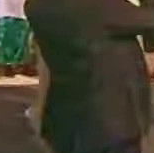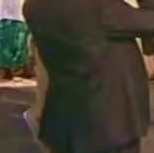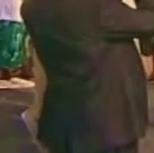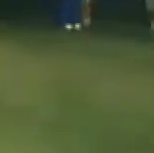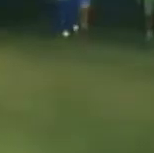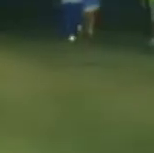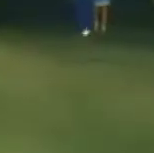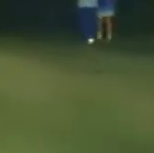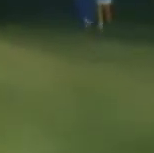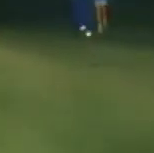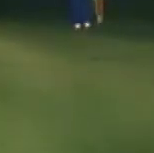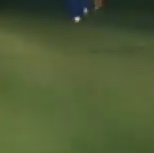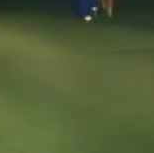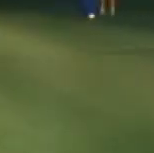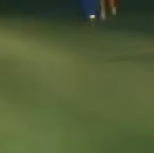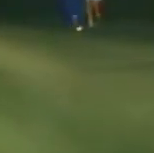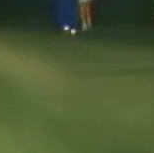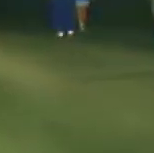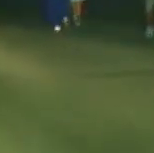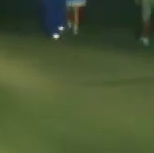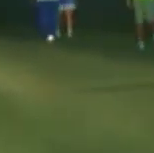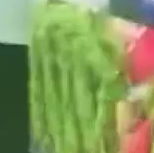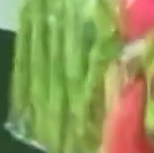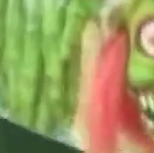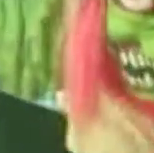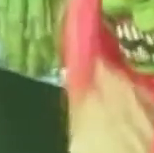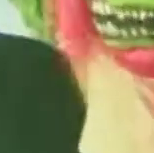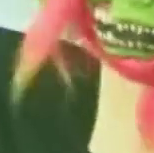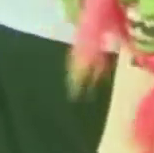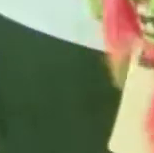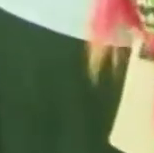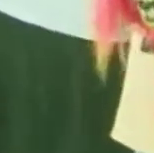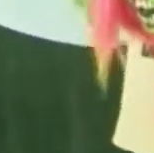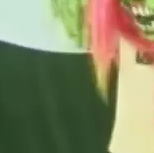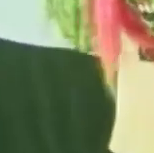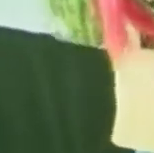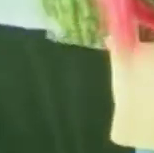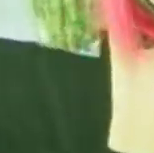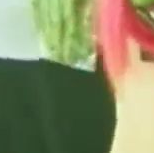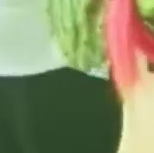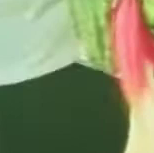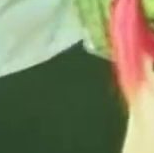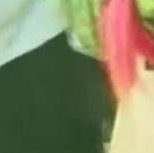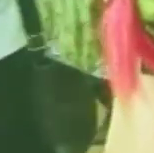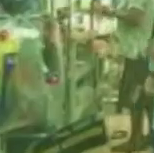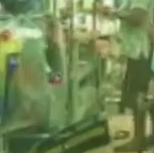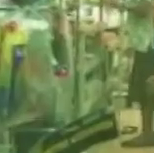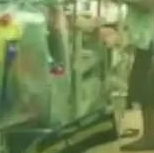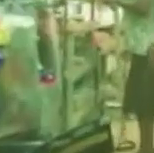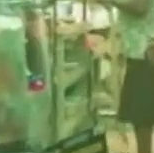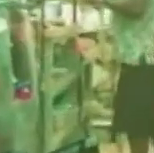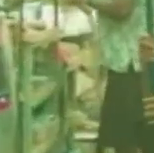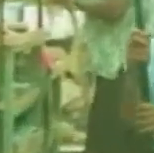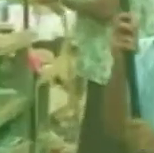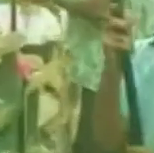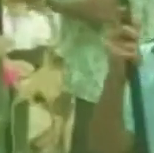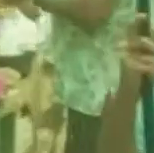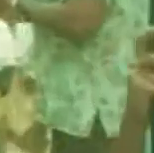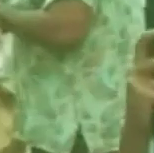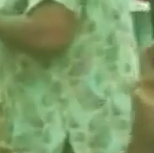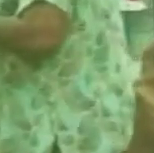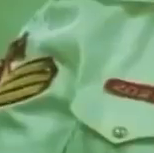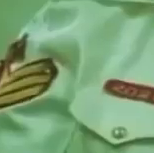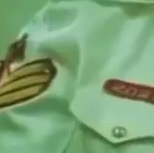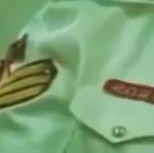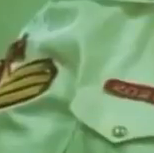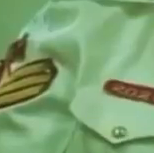Gladstone Road, Eleuthera residents strutting for a cause, and thousands of youngsters will hit the streets in a few hours to trick and get a sweet treat.